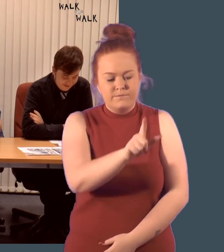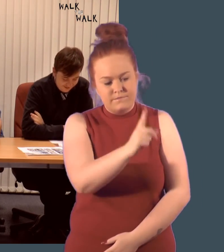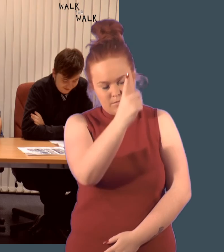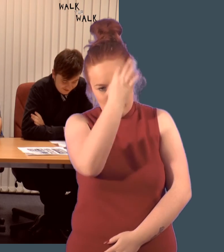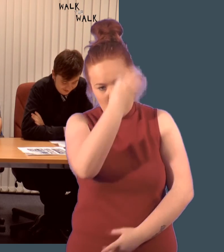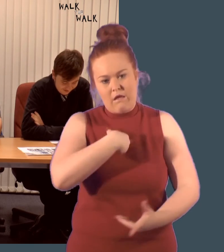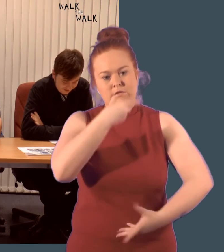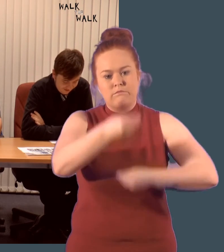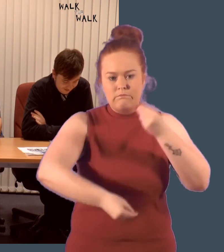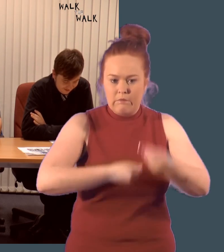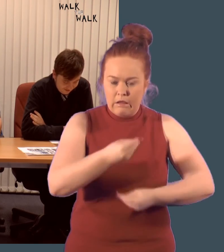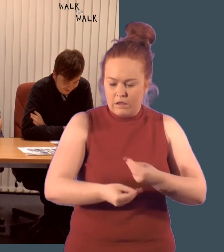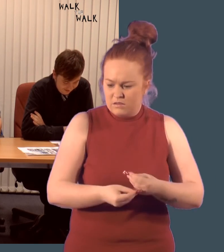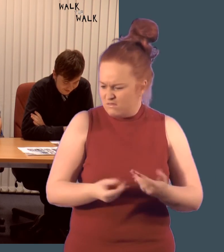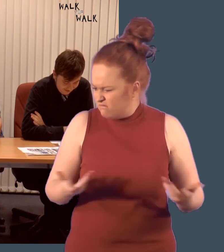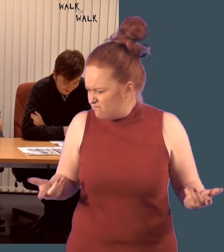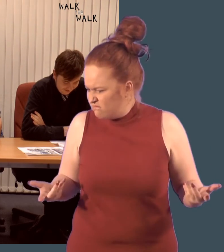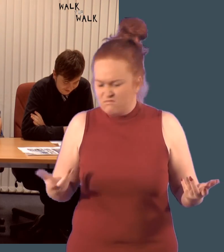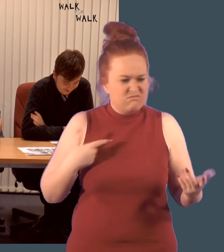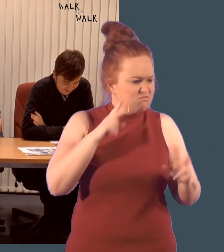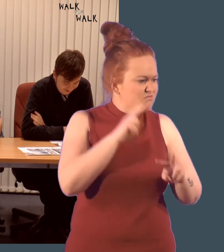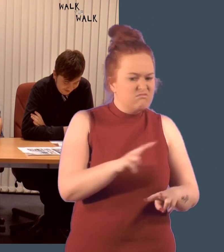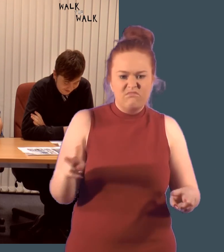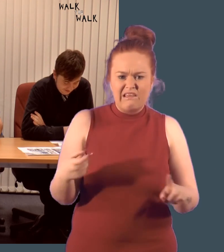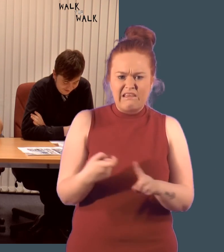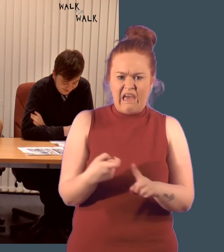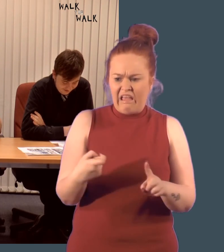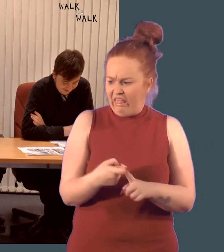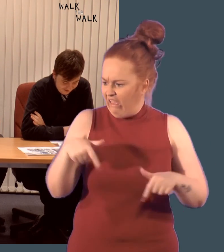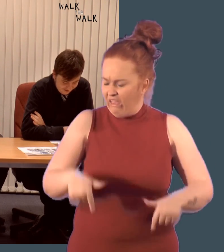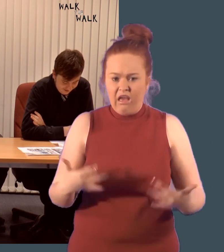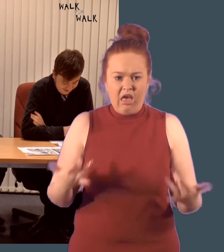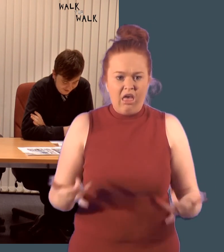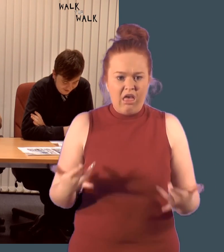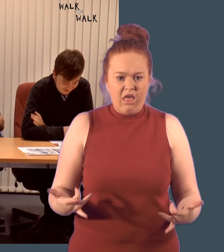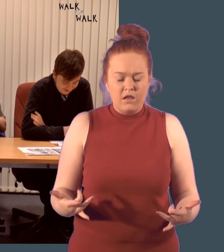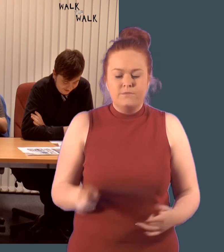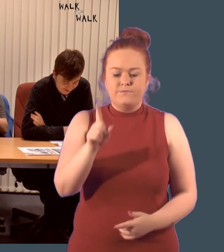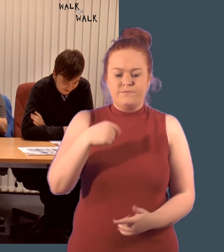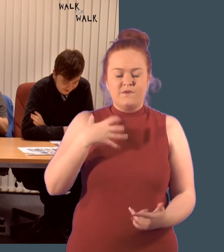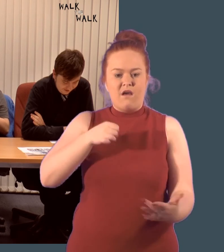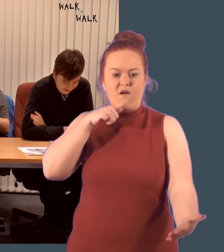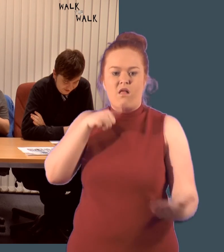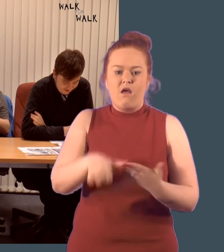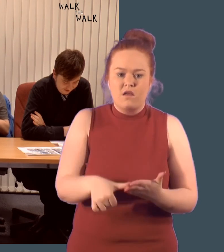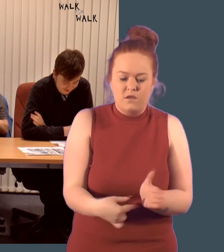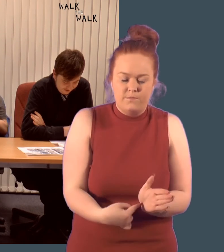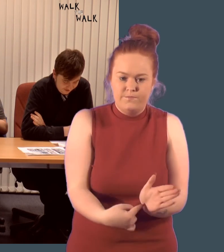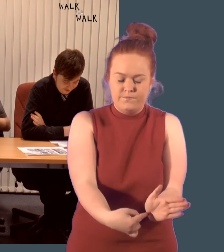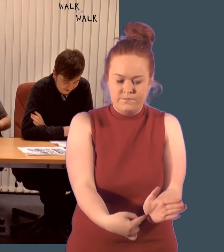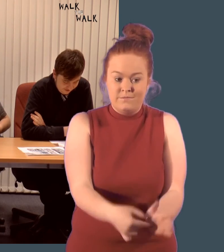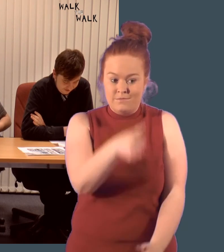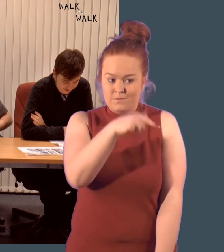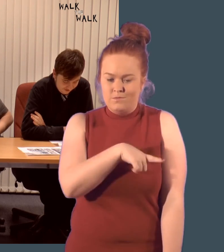could give me a moment to explain. Well, I don't see your Kylie either. I have a letter